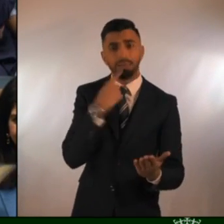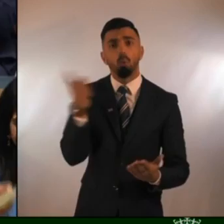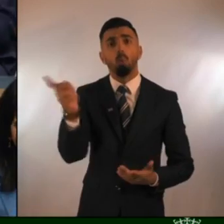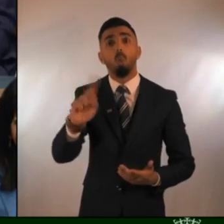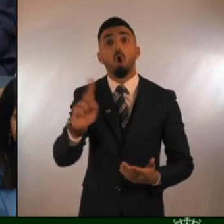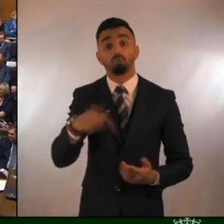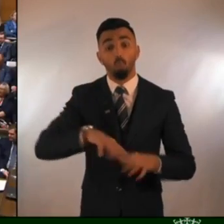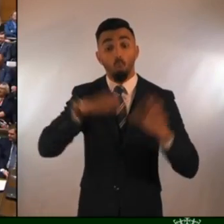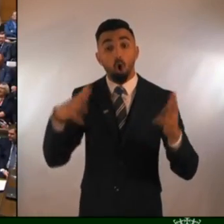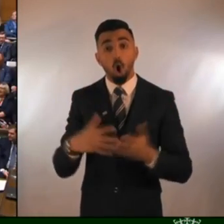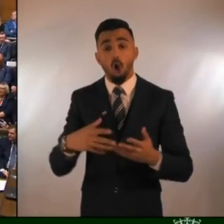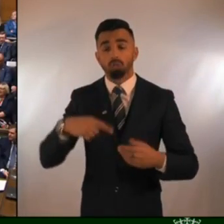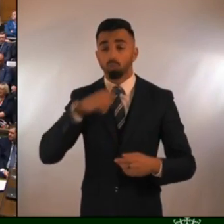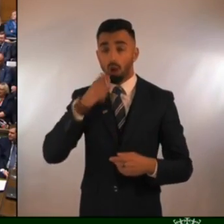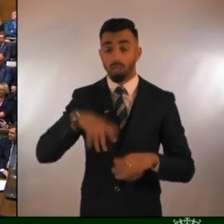getting it done.